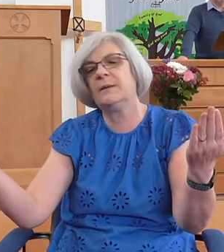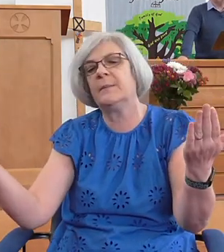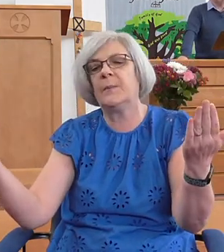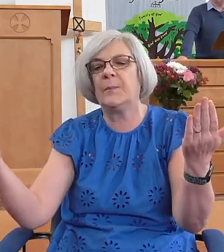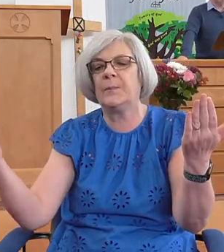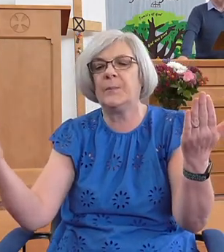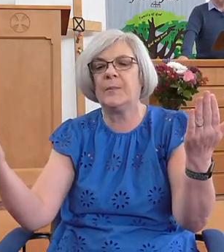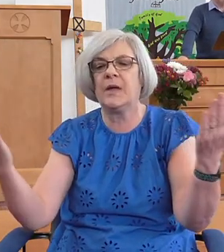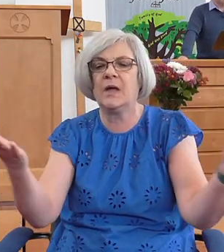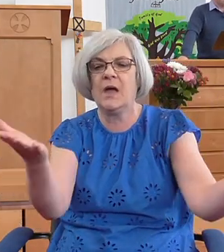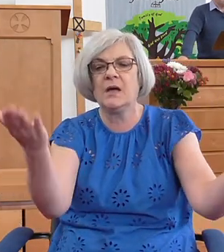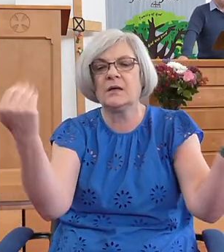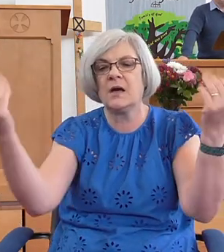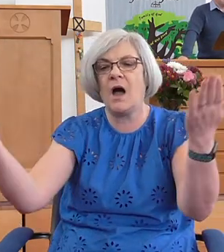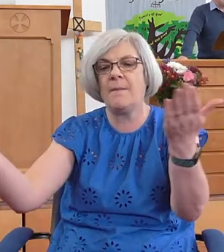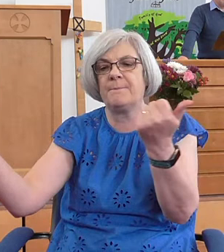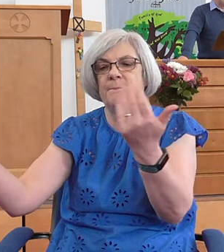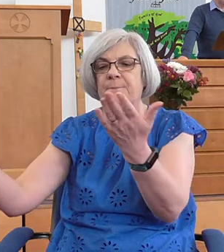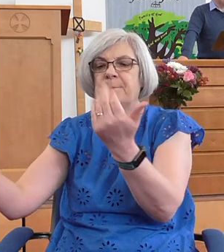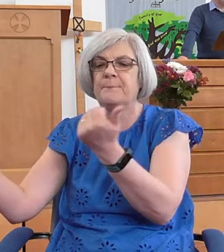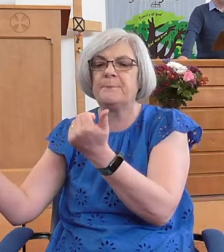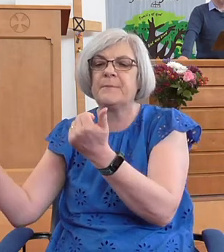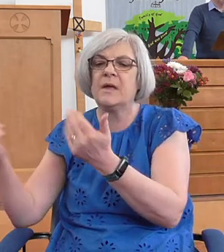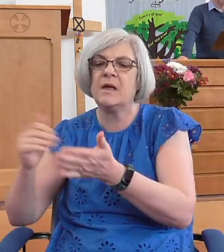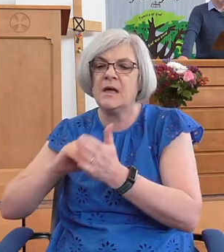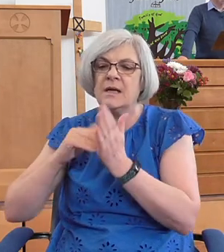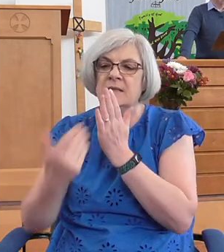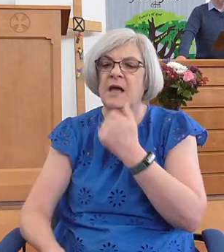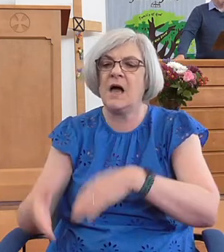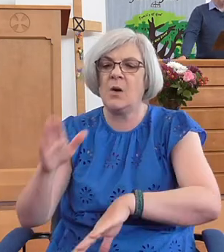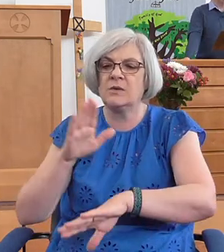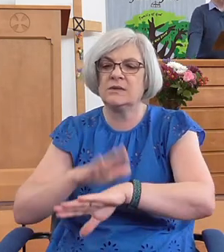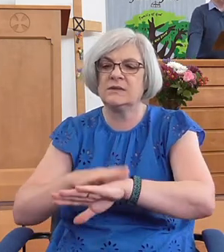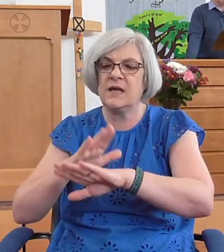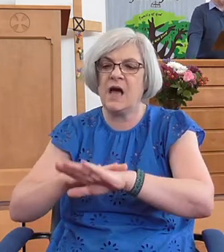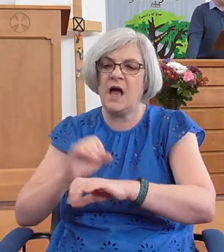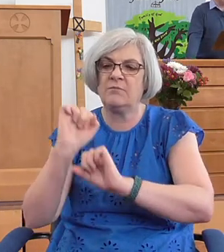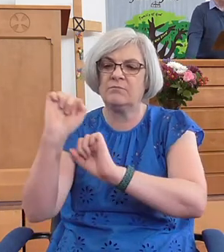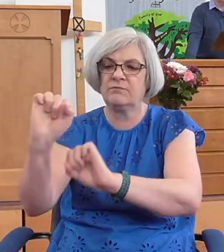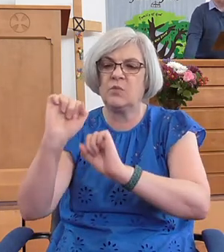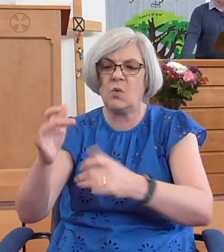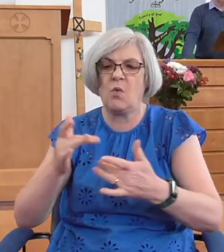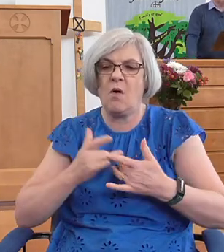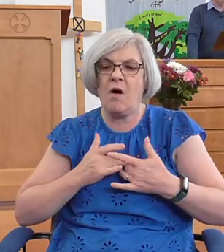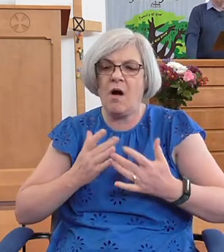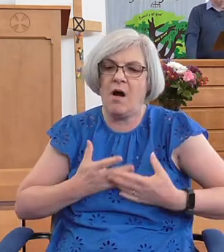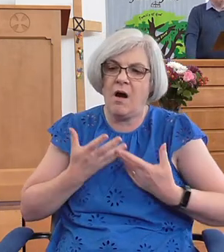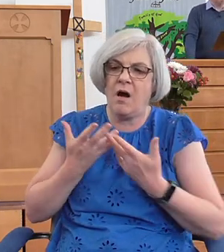Now is the time.